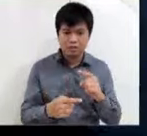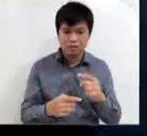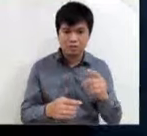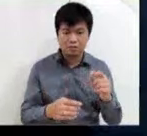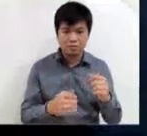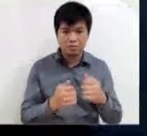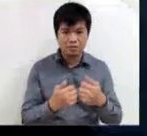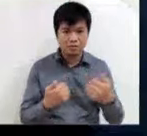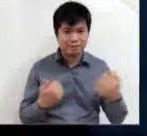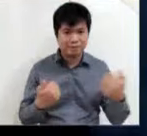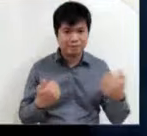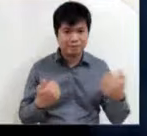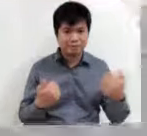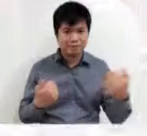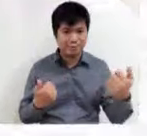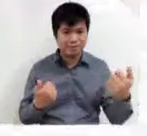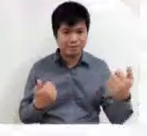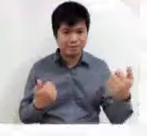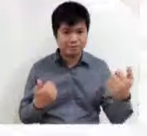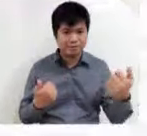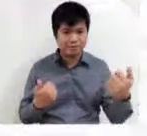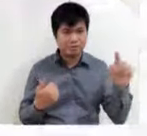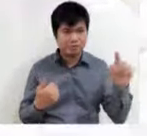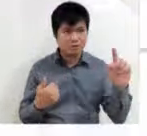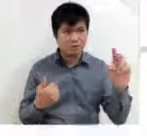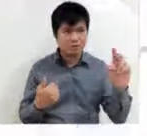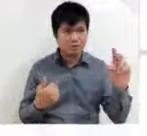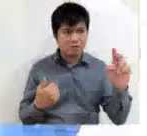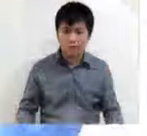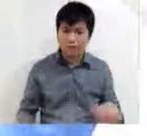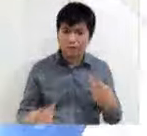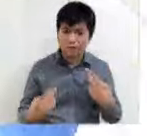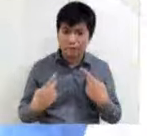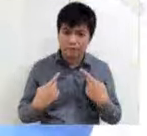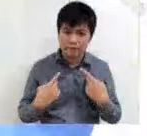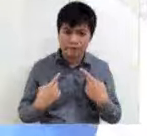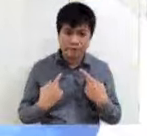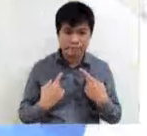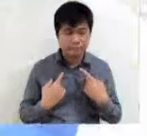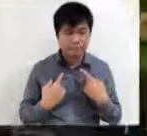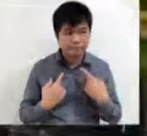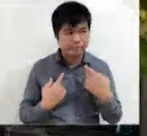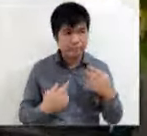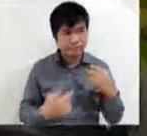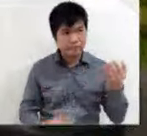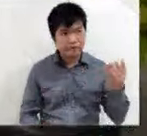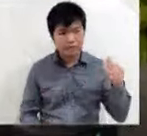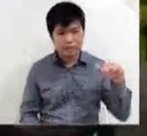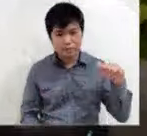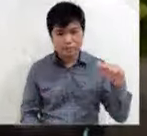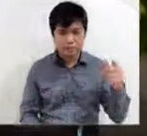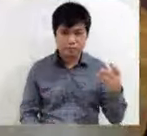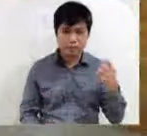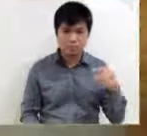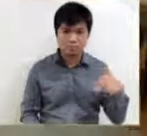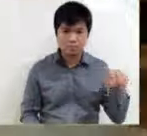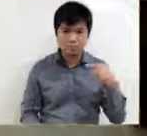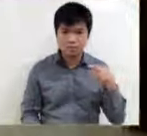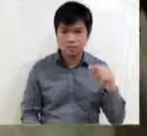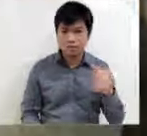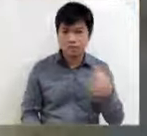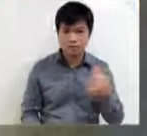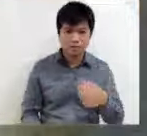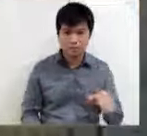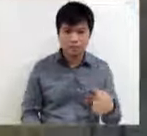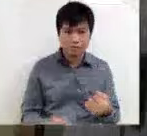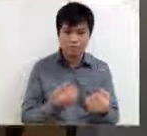know, there are ups and downs with any given administration in ties between governments. But again, if you